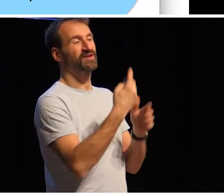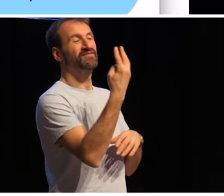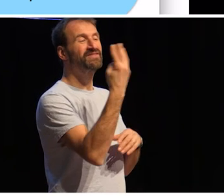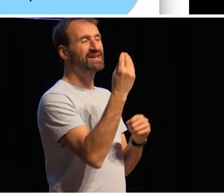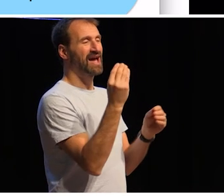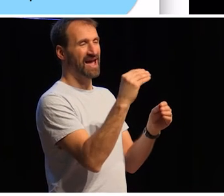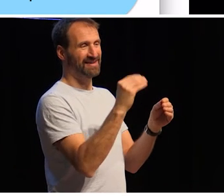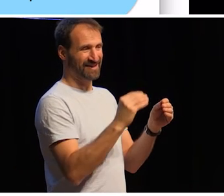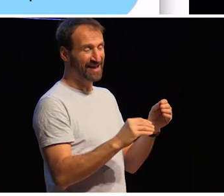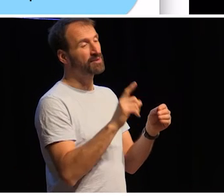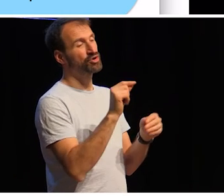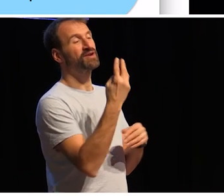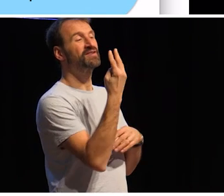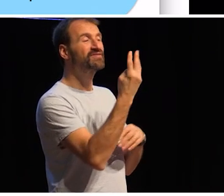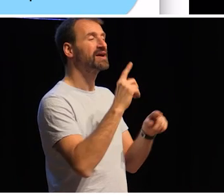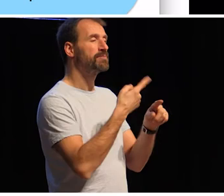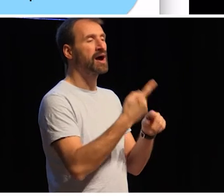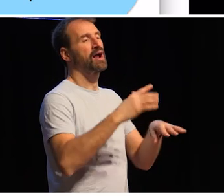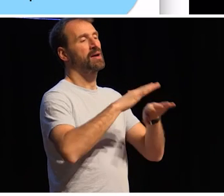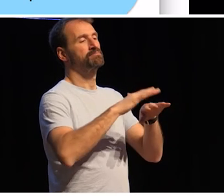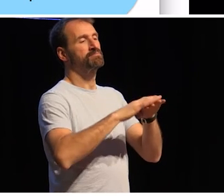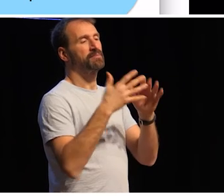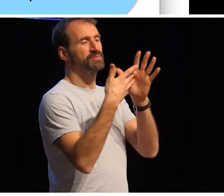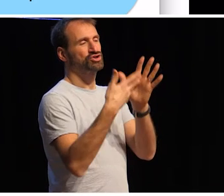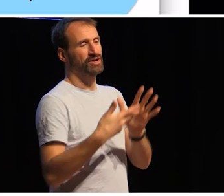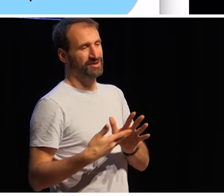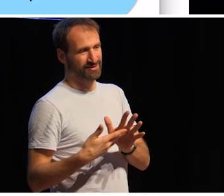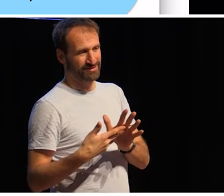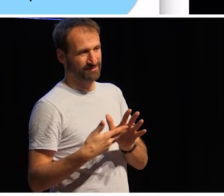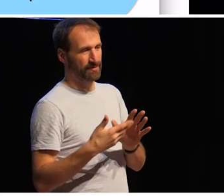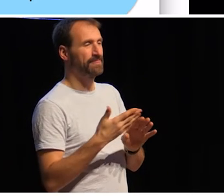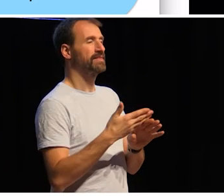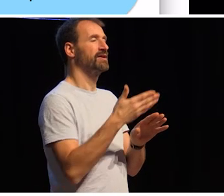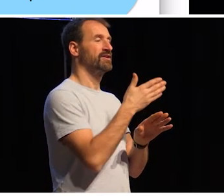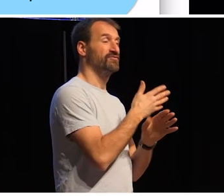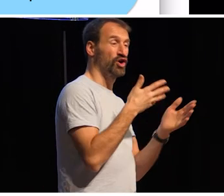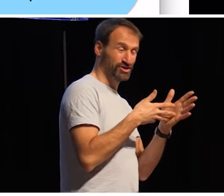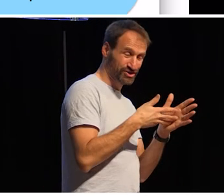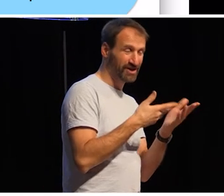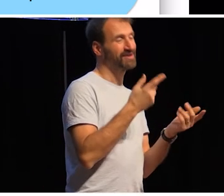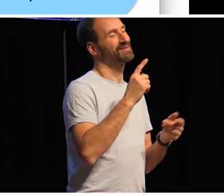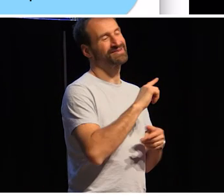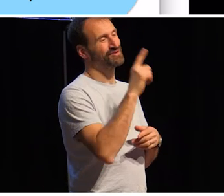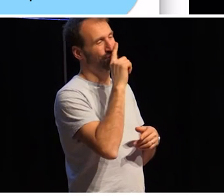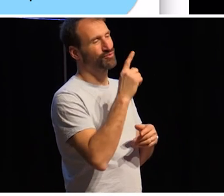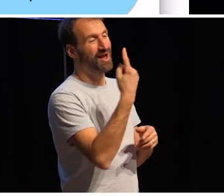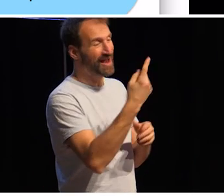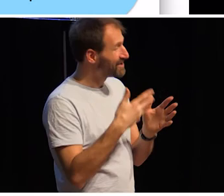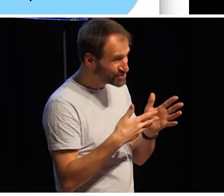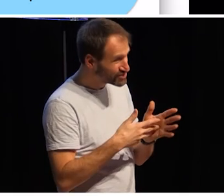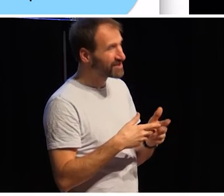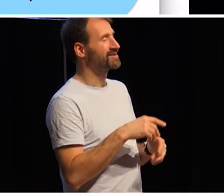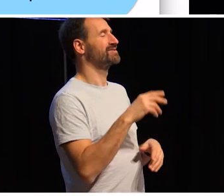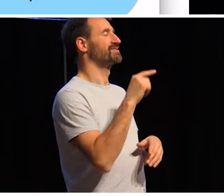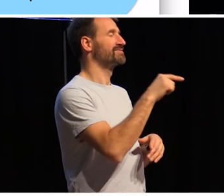four map checks in the machine code. So we do the four checks, not just the one check, against every entry in the cache. If one of